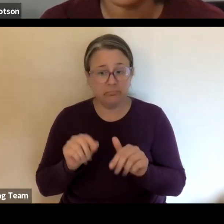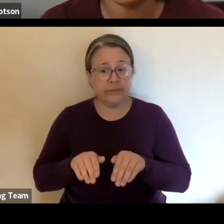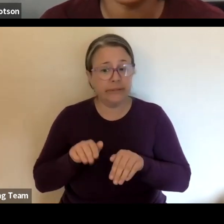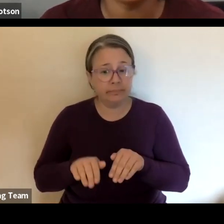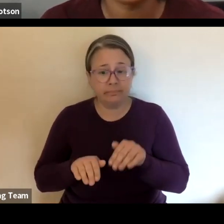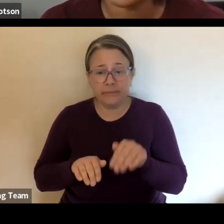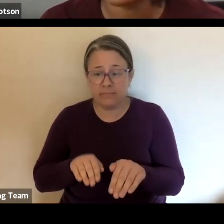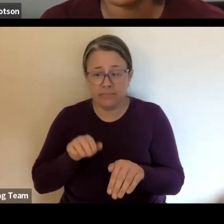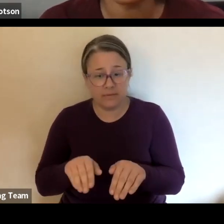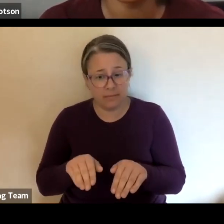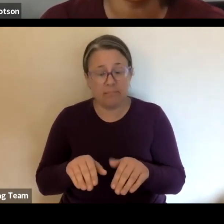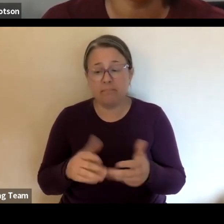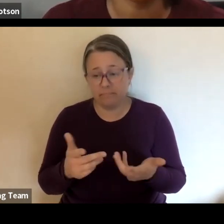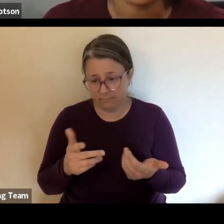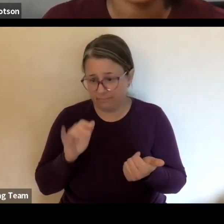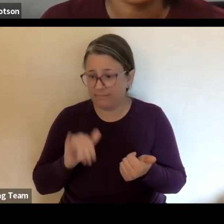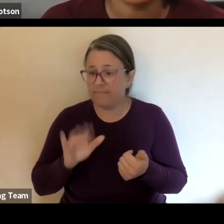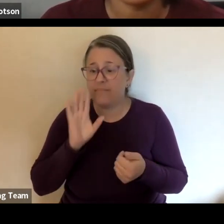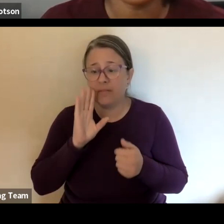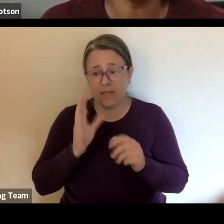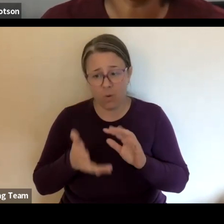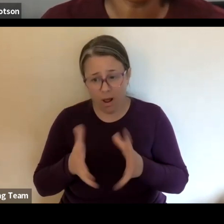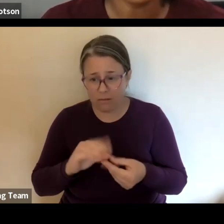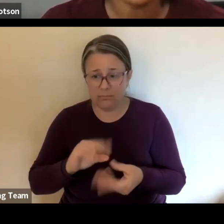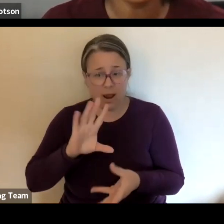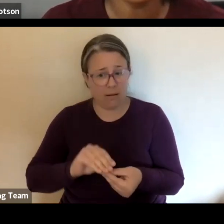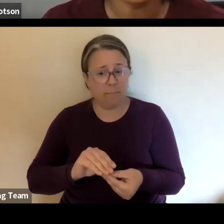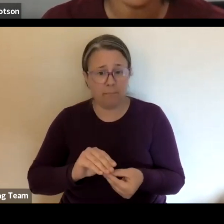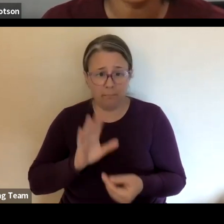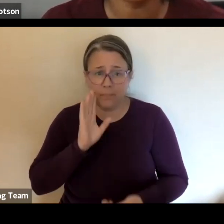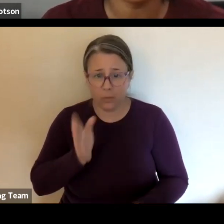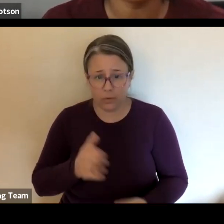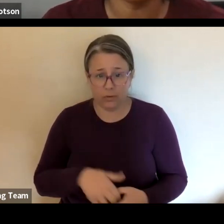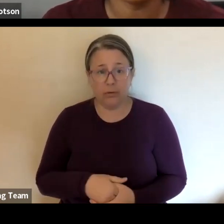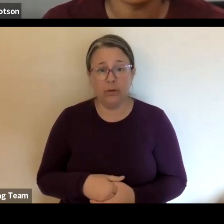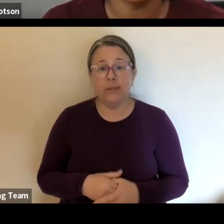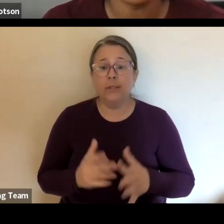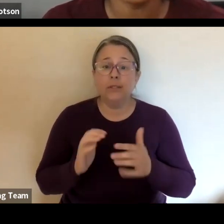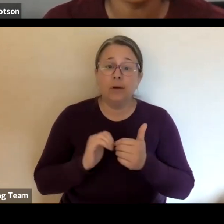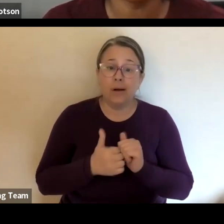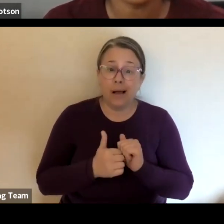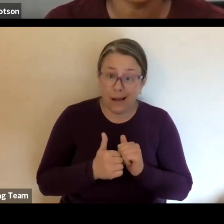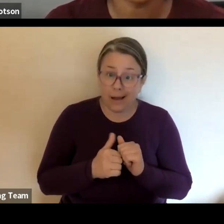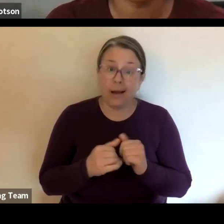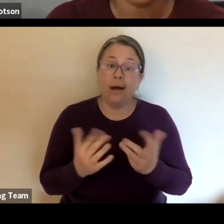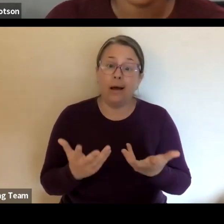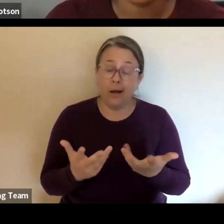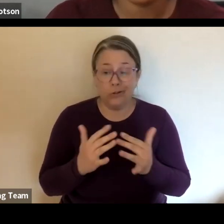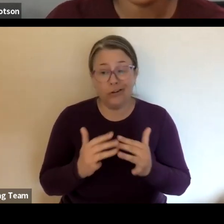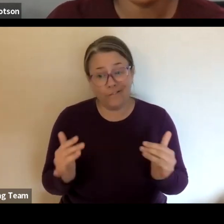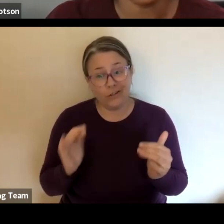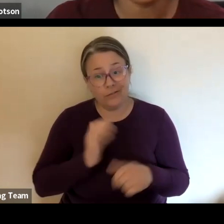increase the diversity in our research samples. Again, that can be hard to do. We can do that